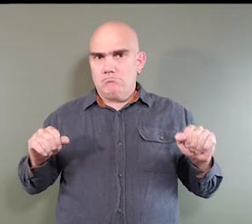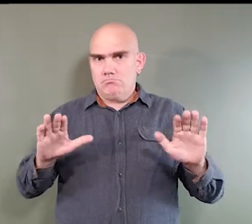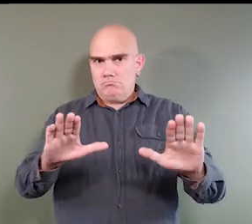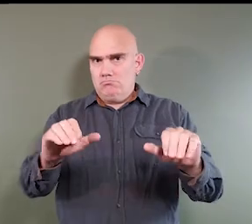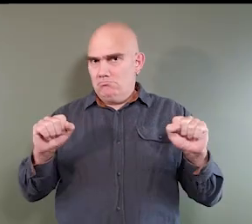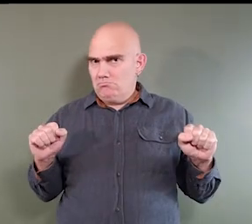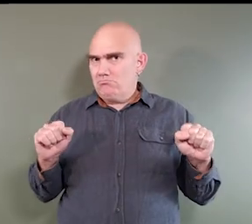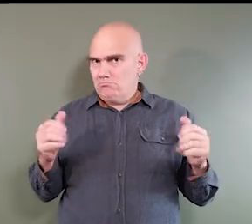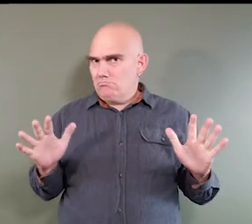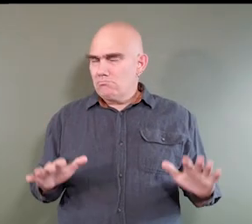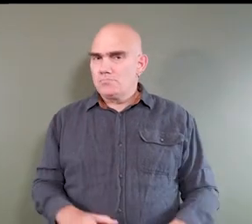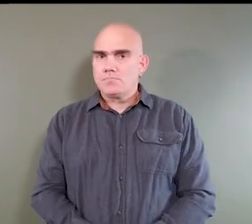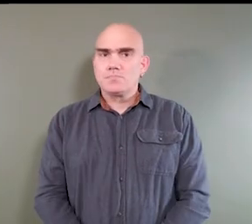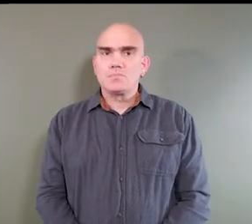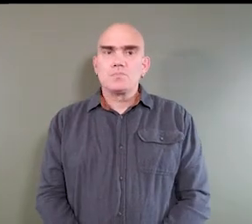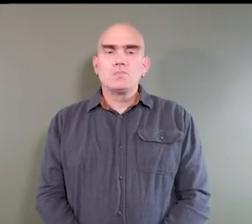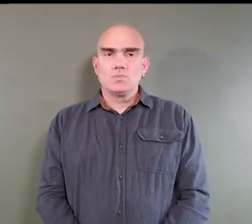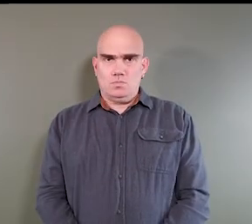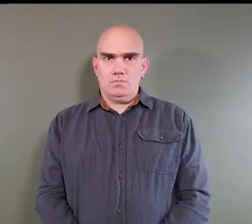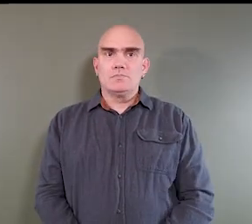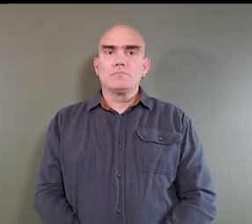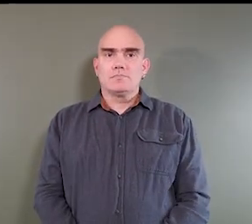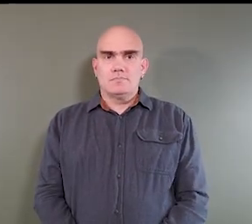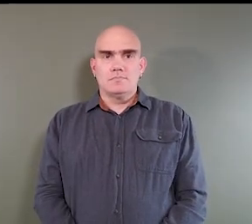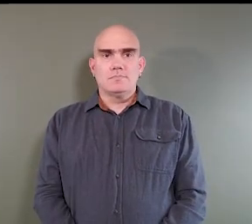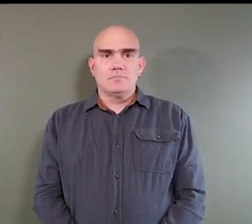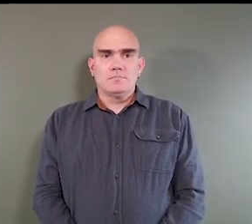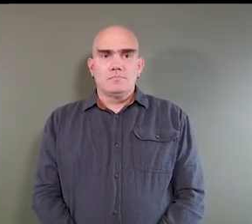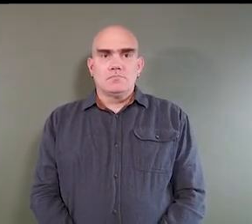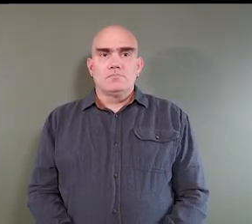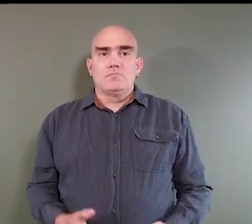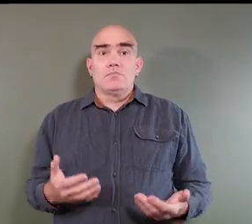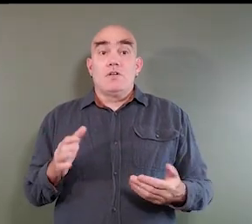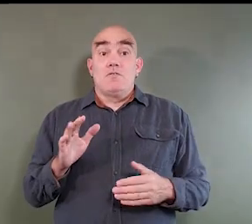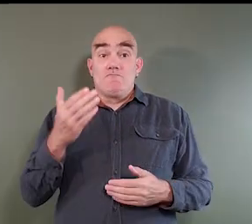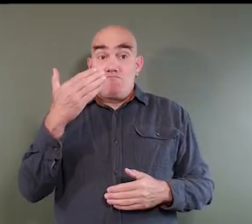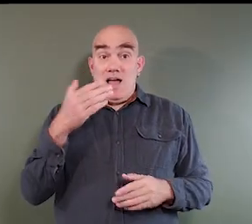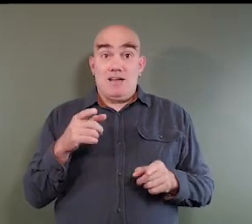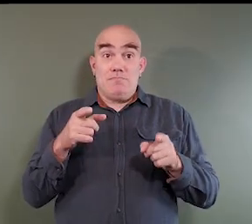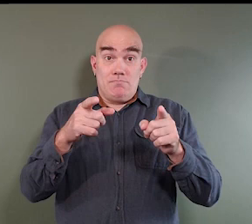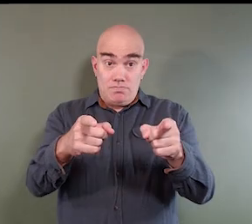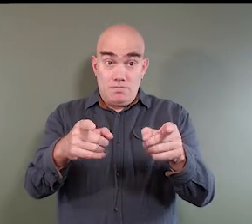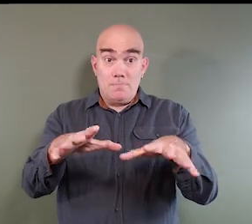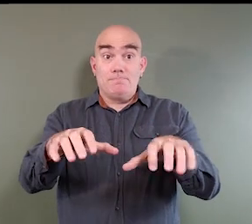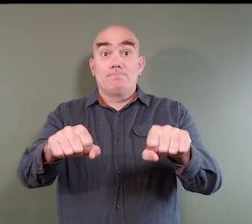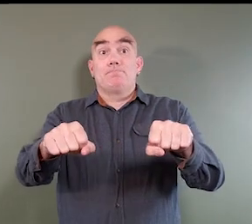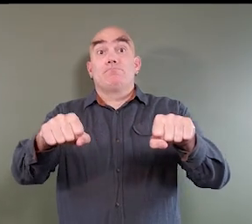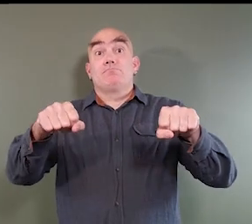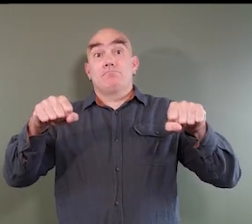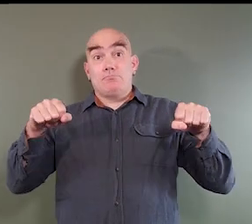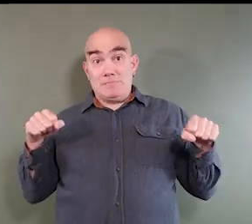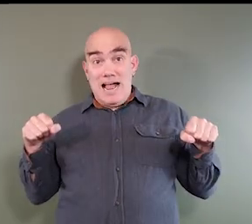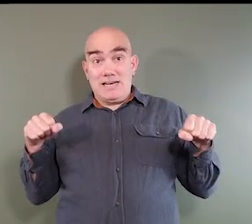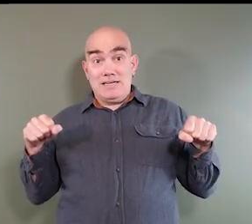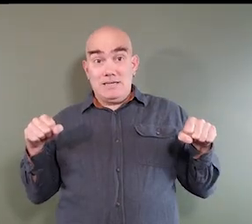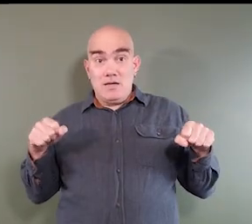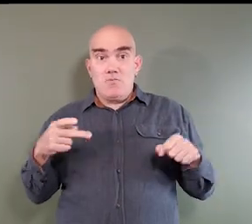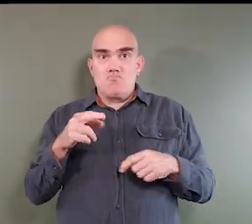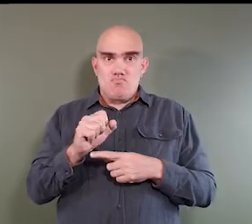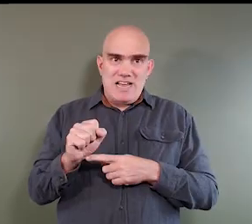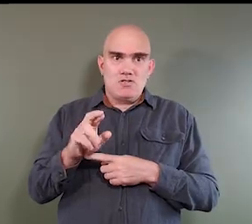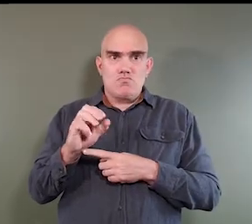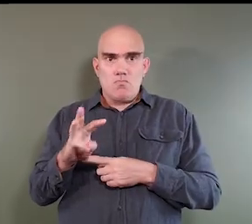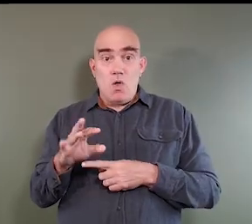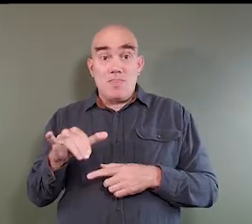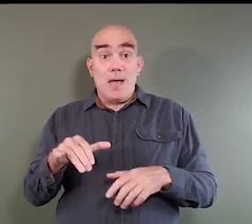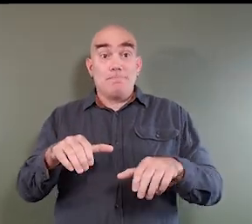pressing all the way out in front and pulling backwards. Press out front, pull back, press, pull. So that